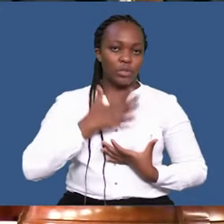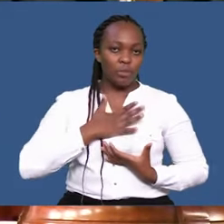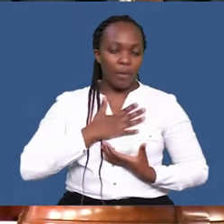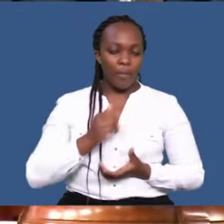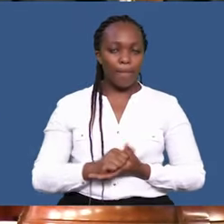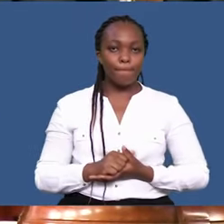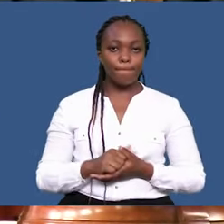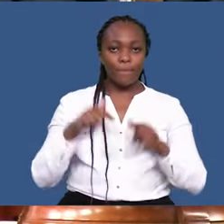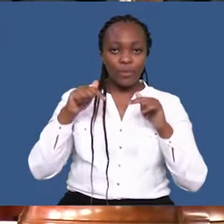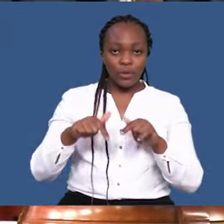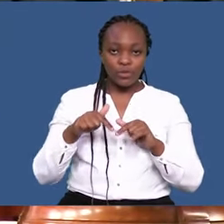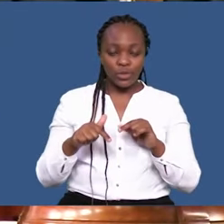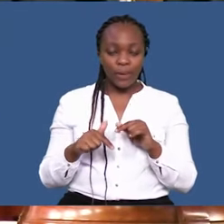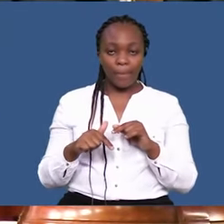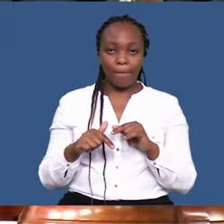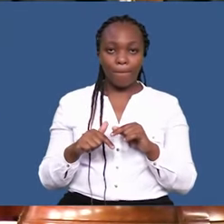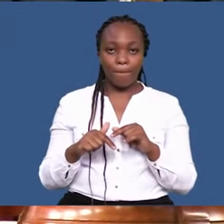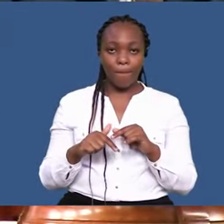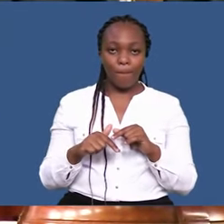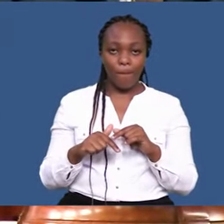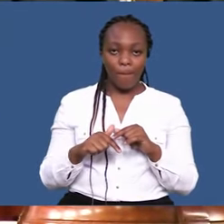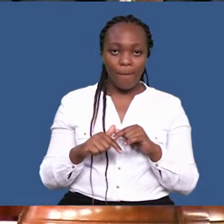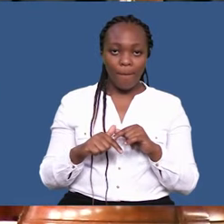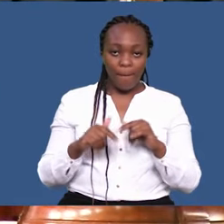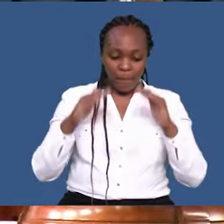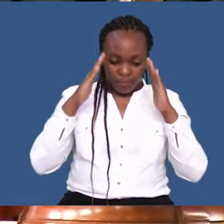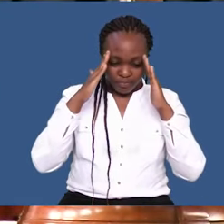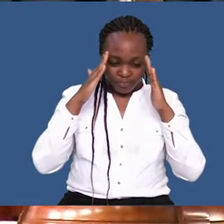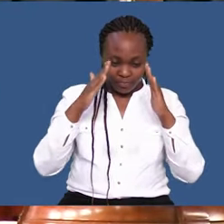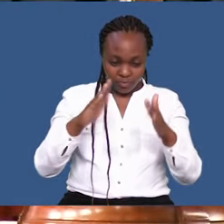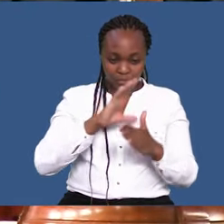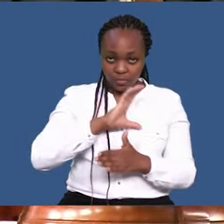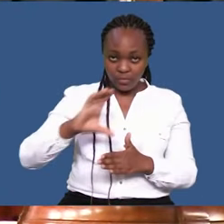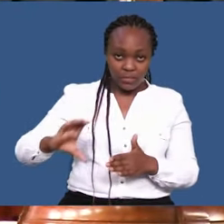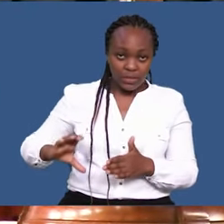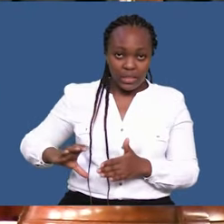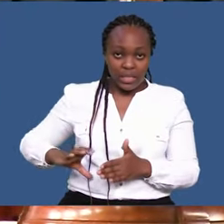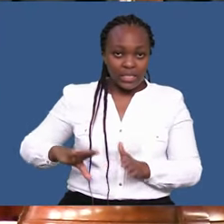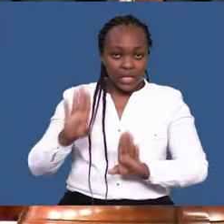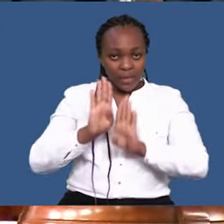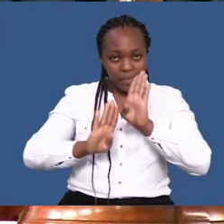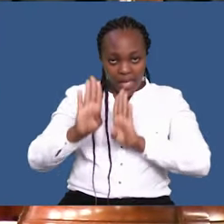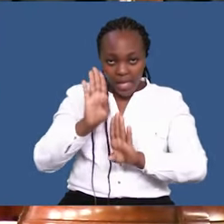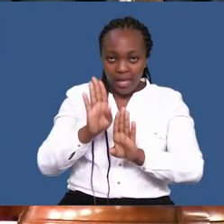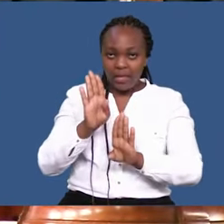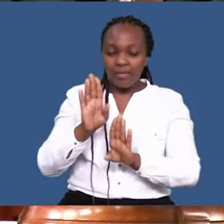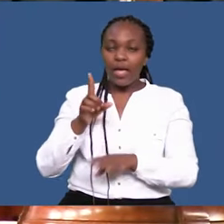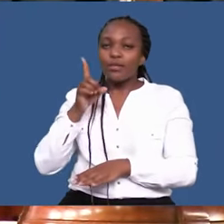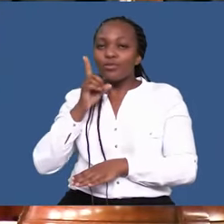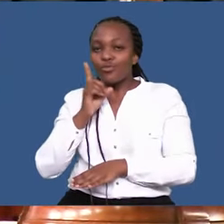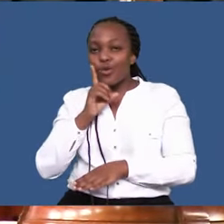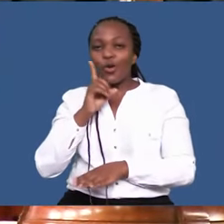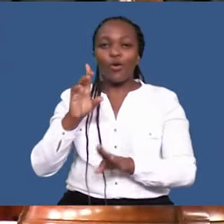Today, we shall consider Christian conduct, tomorrow, Christian